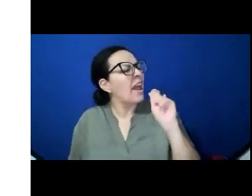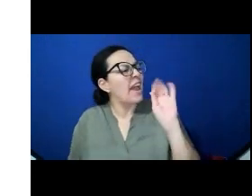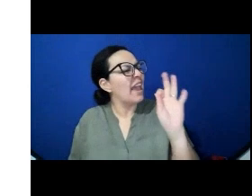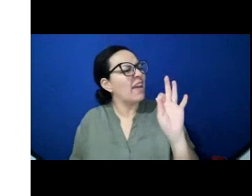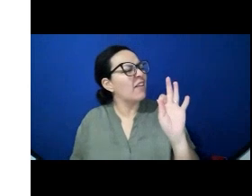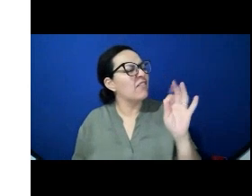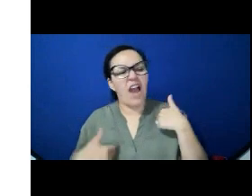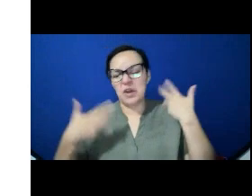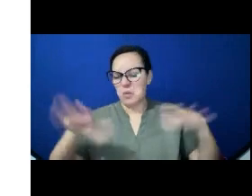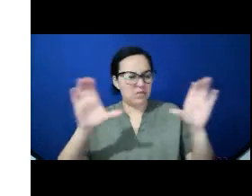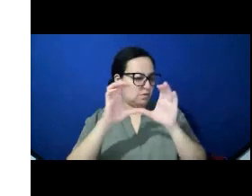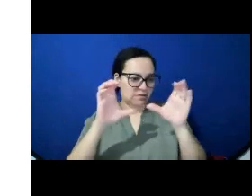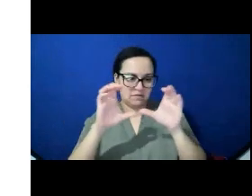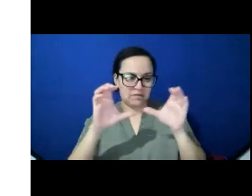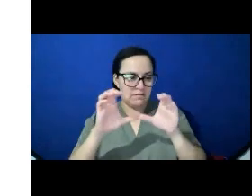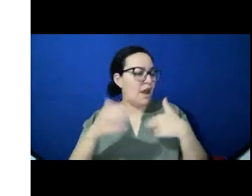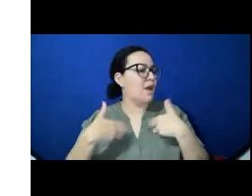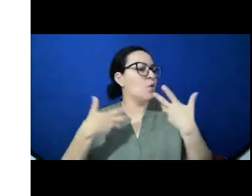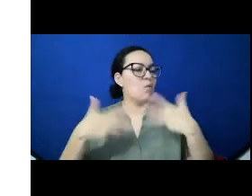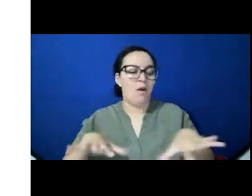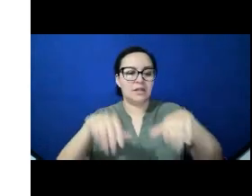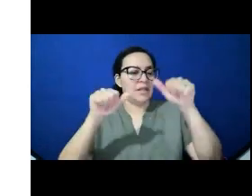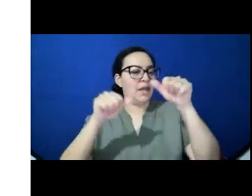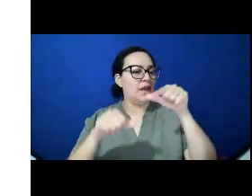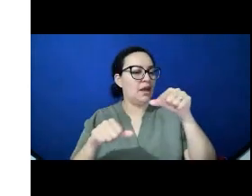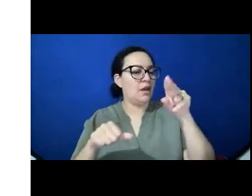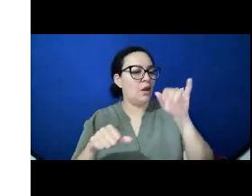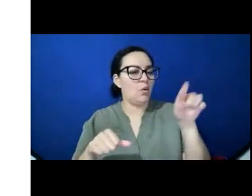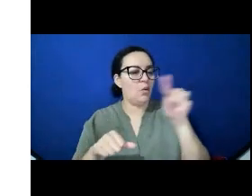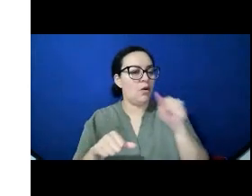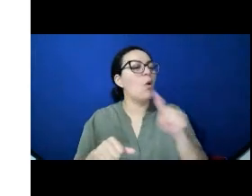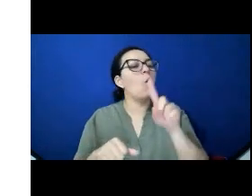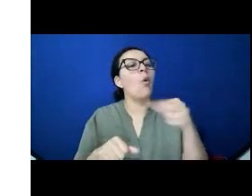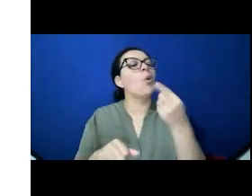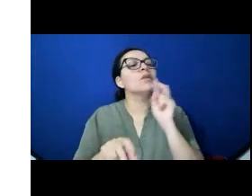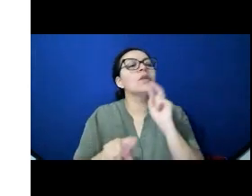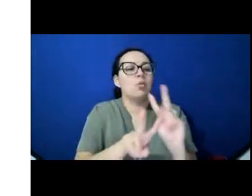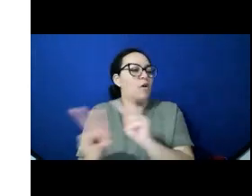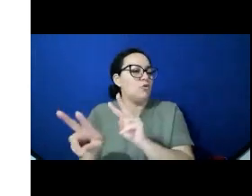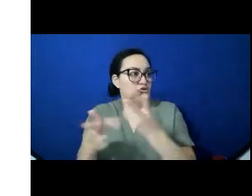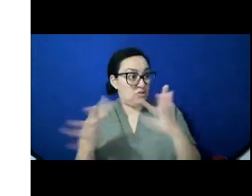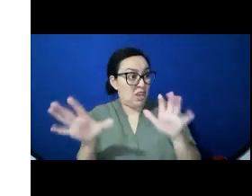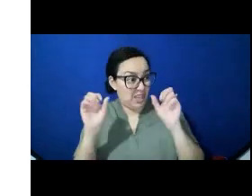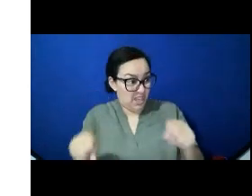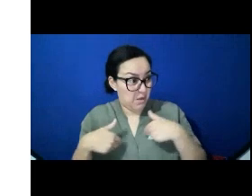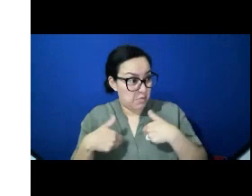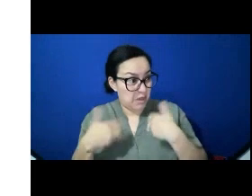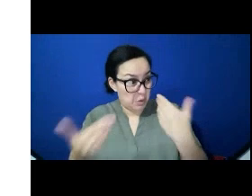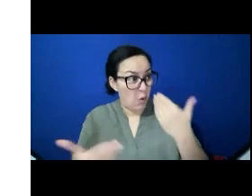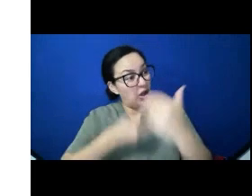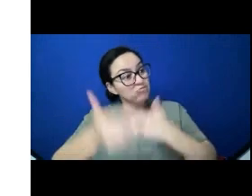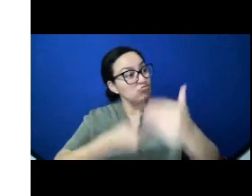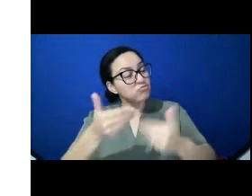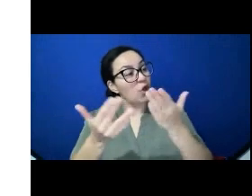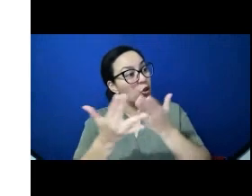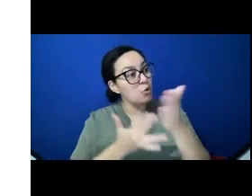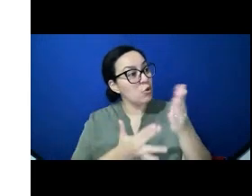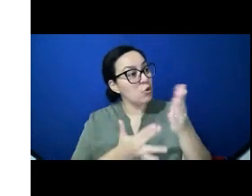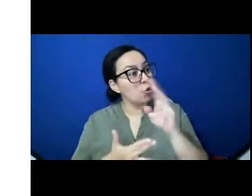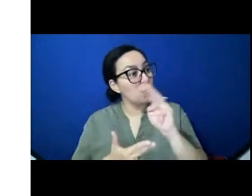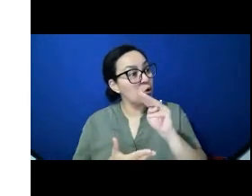certificate and I don't want to take your quiz. Will you allow me to continue through the modules? That was a big debate